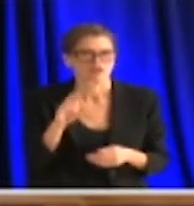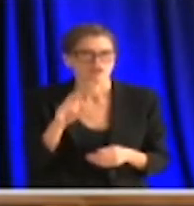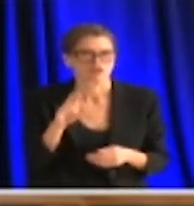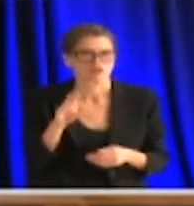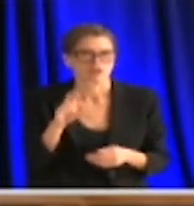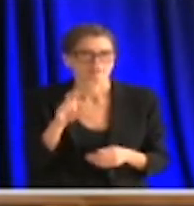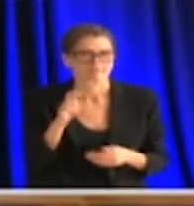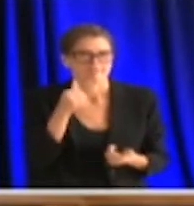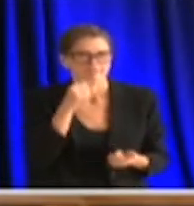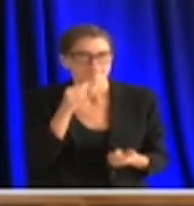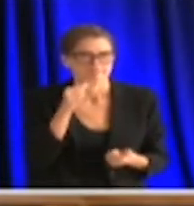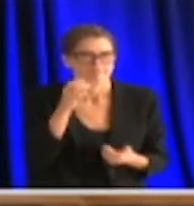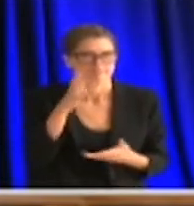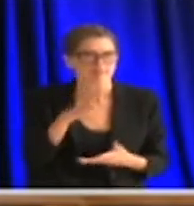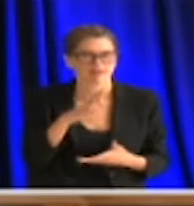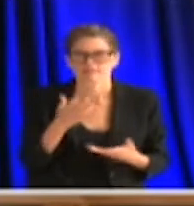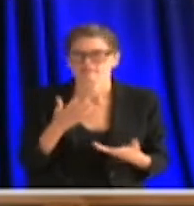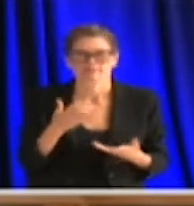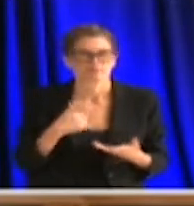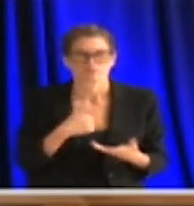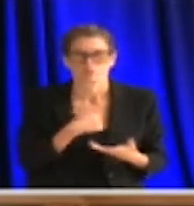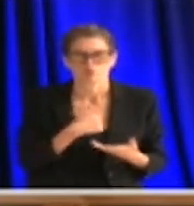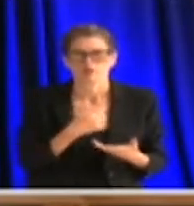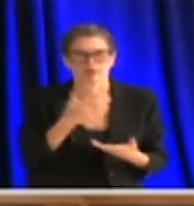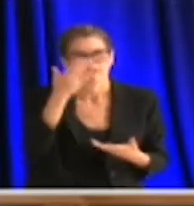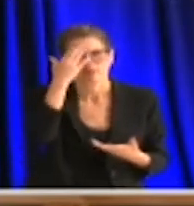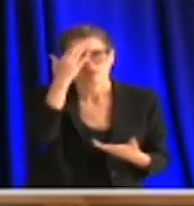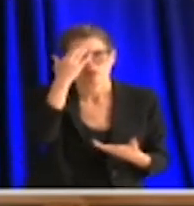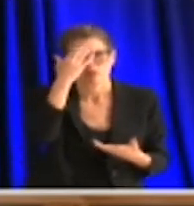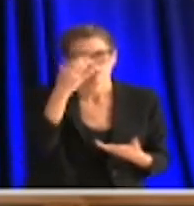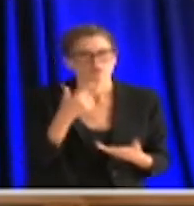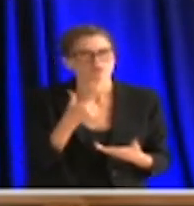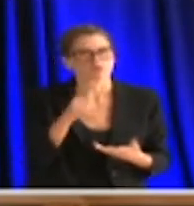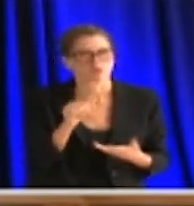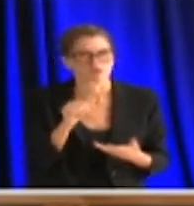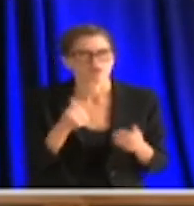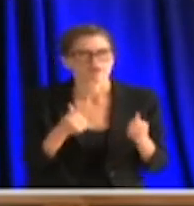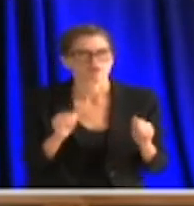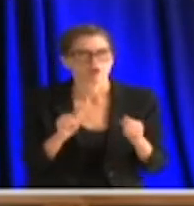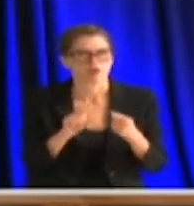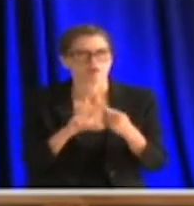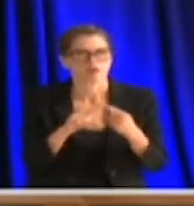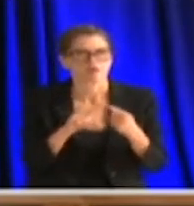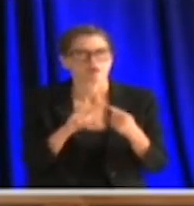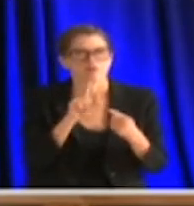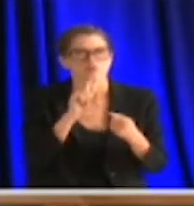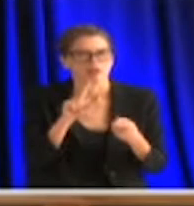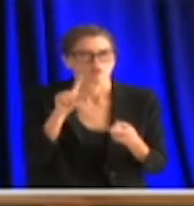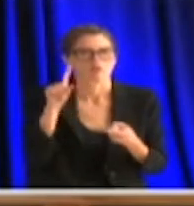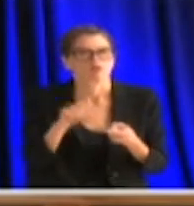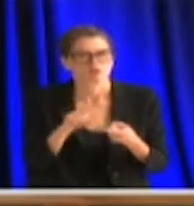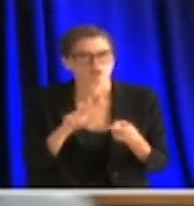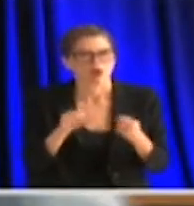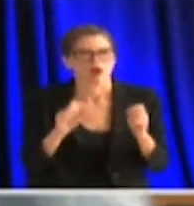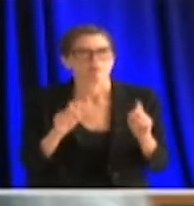live. We have witnessed firsthand what Georgia is trying to do to take away our right to vote. We